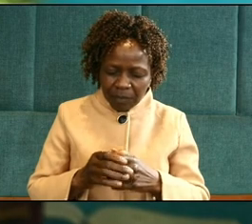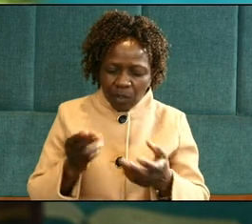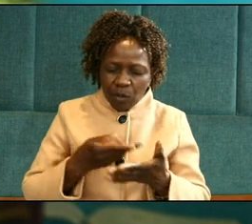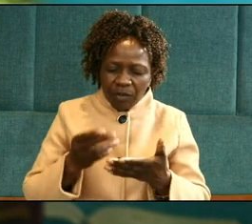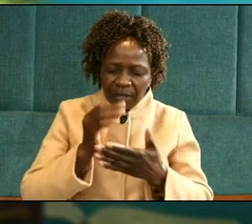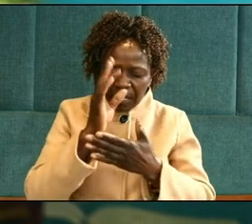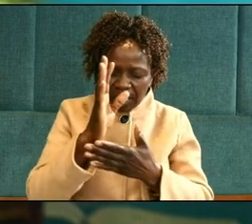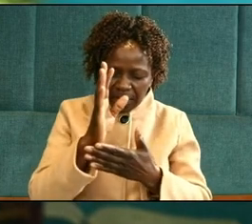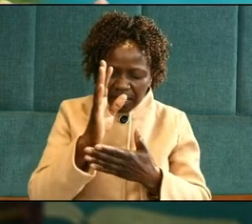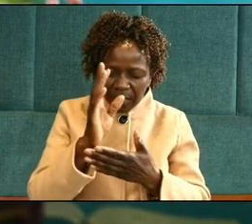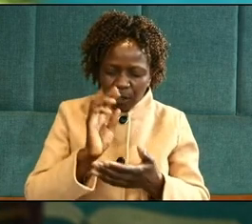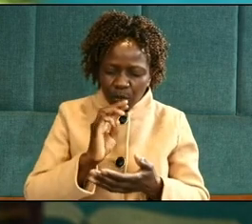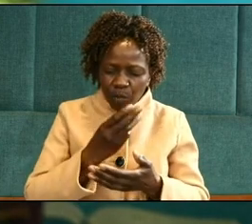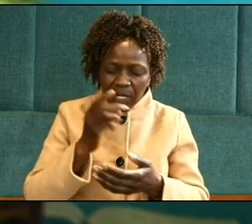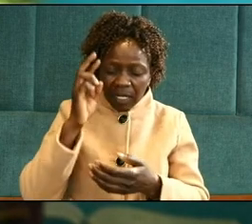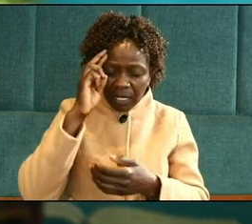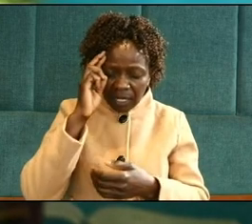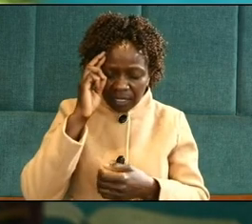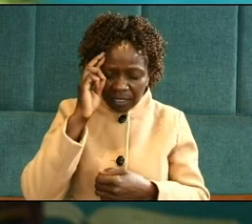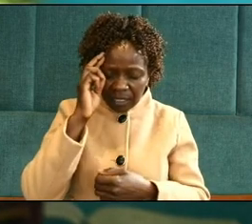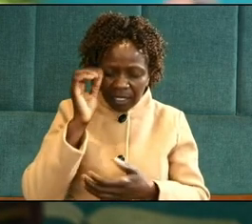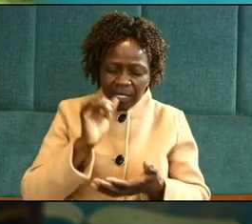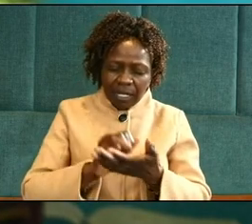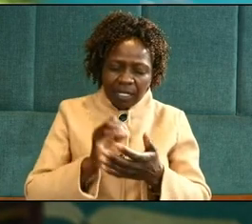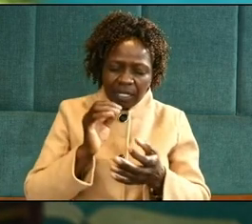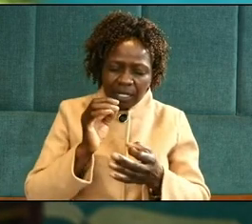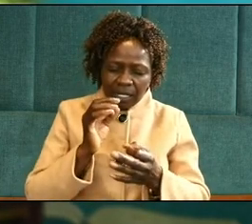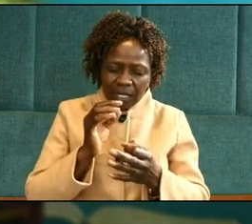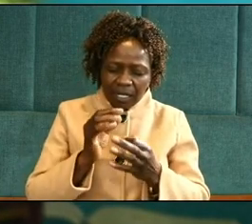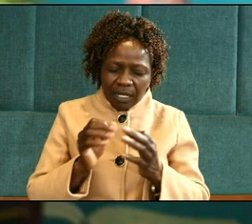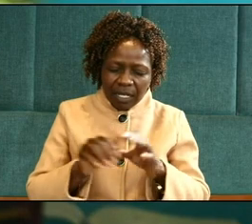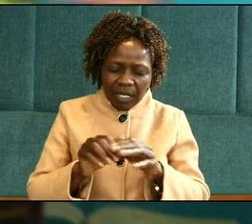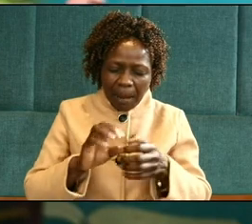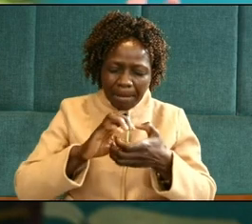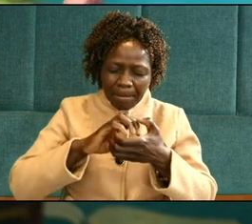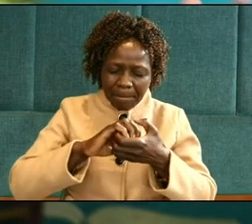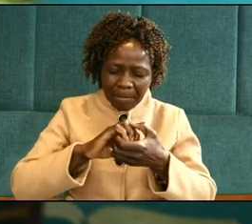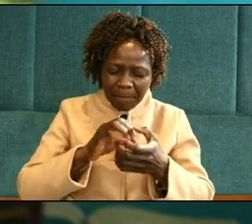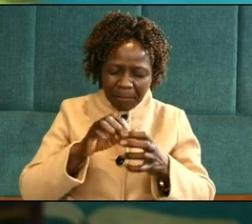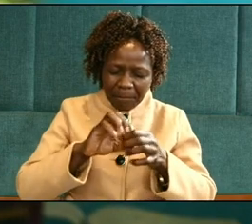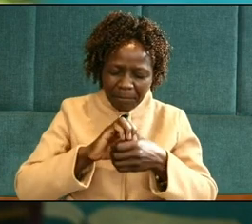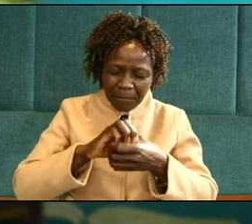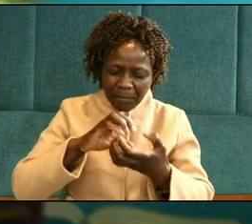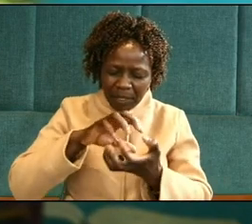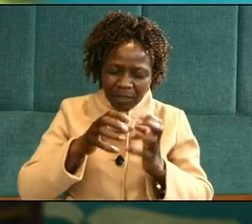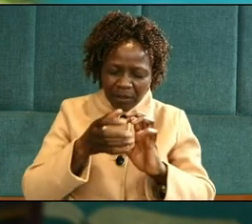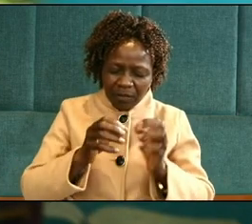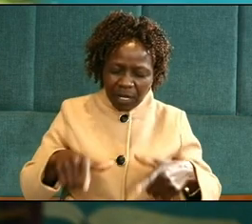Holy Father, we realize that in the mix of life's